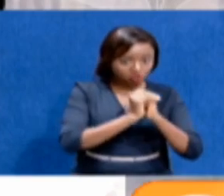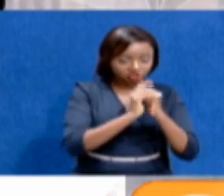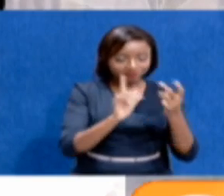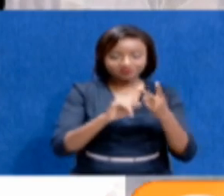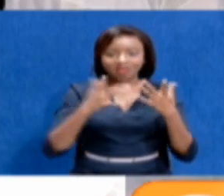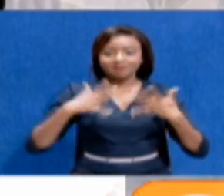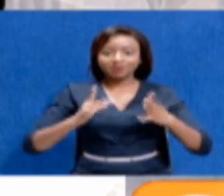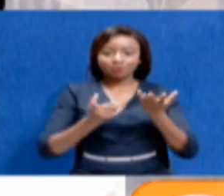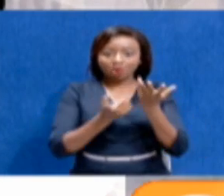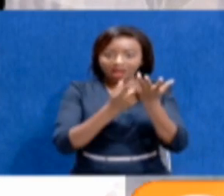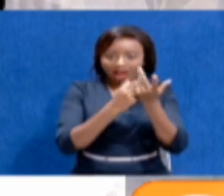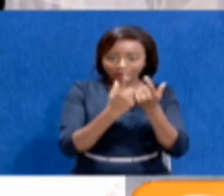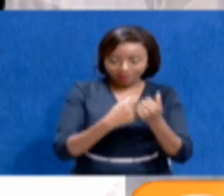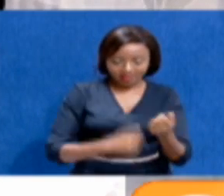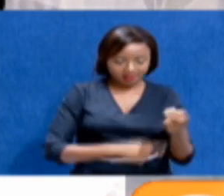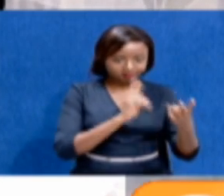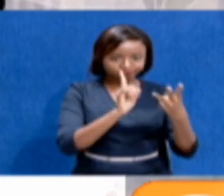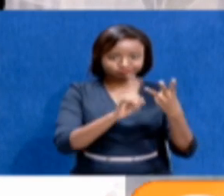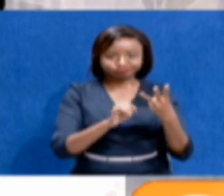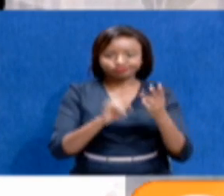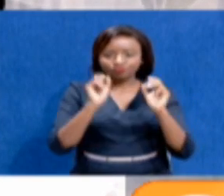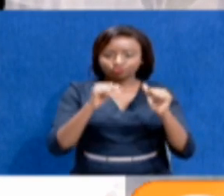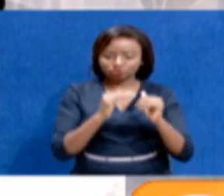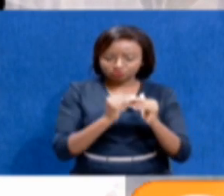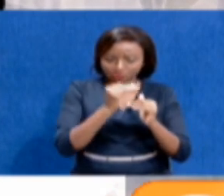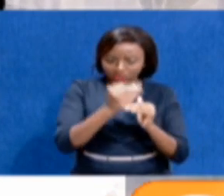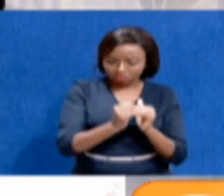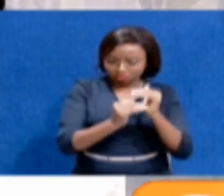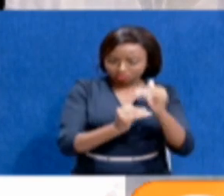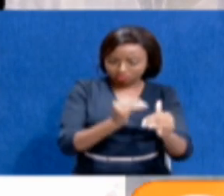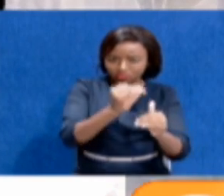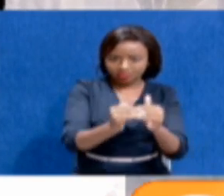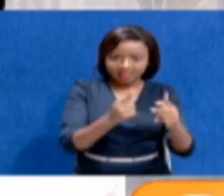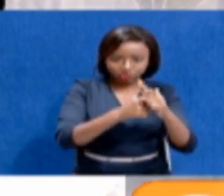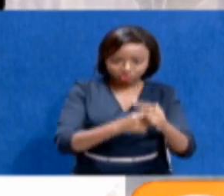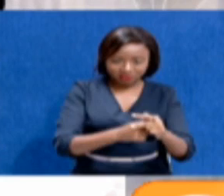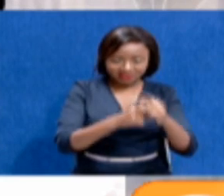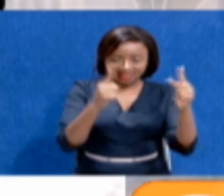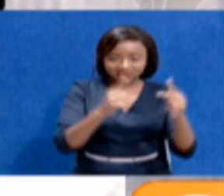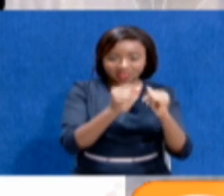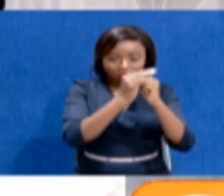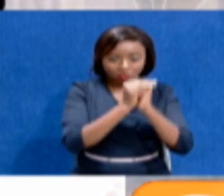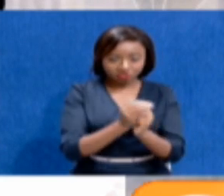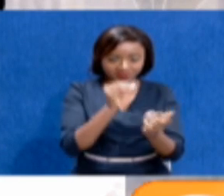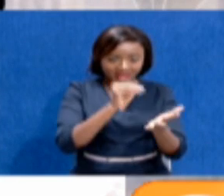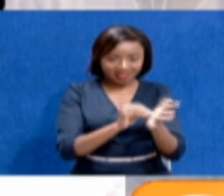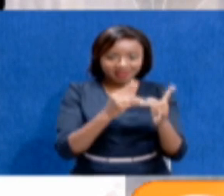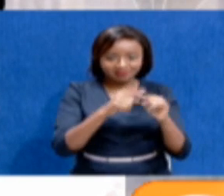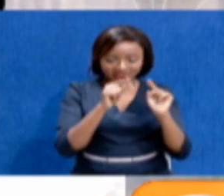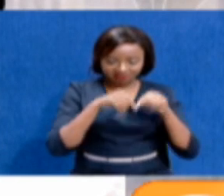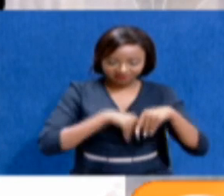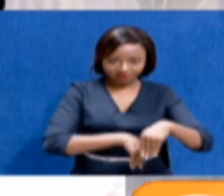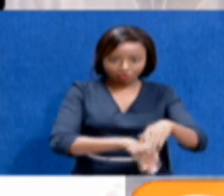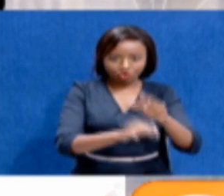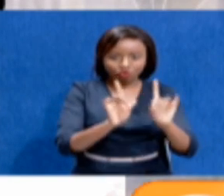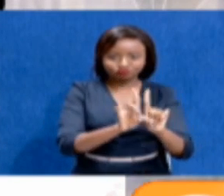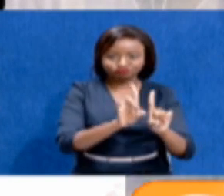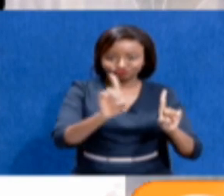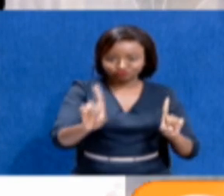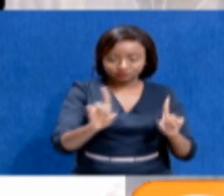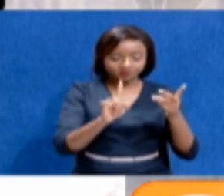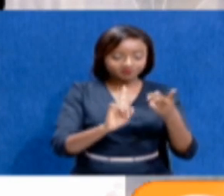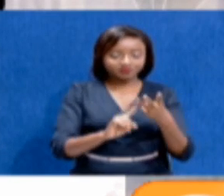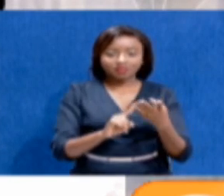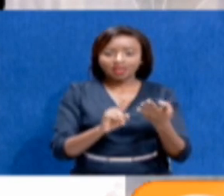centers, develop guidelines for the gradual and progressive resumption of worship that adhere to social distancing, protocols for the celebration